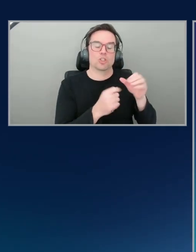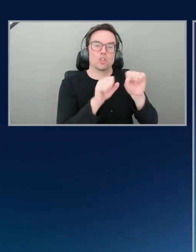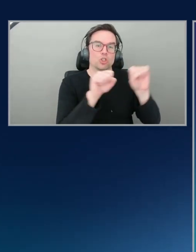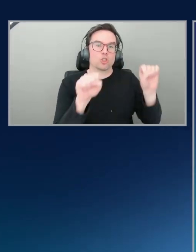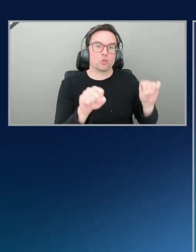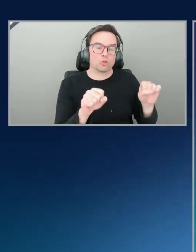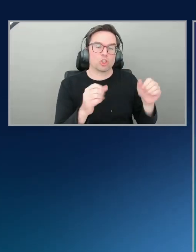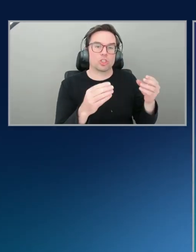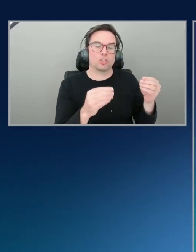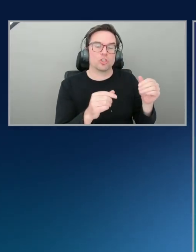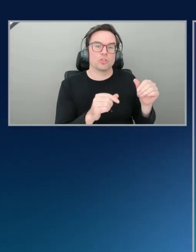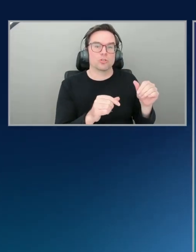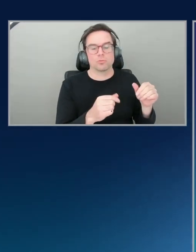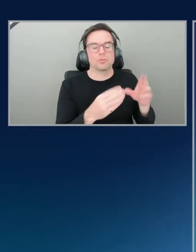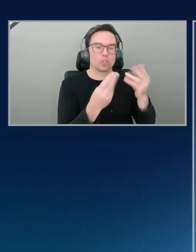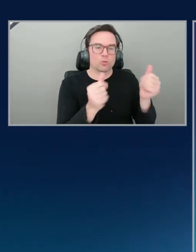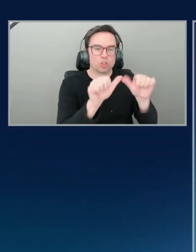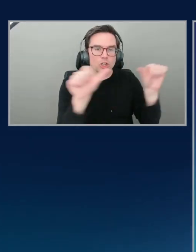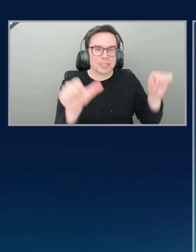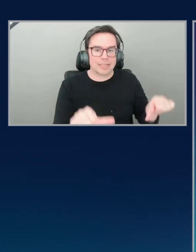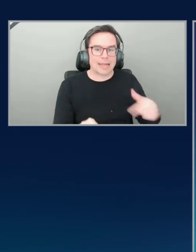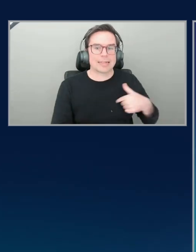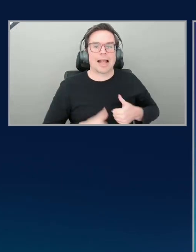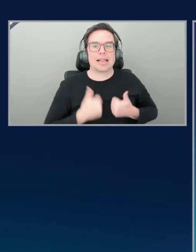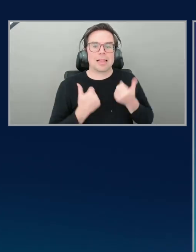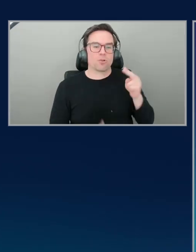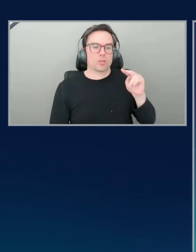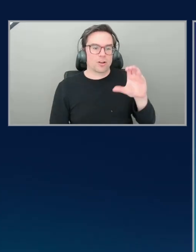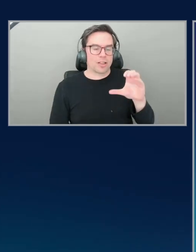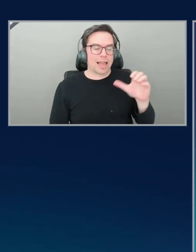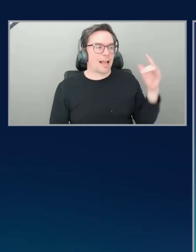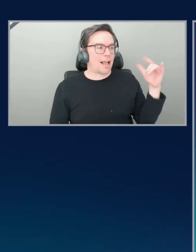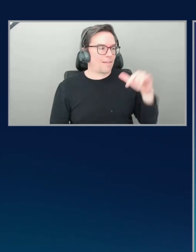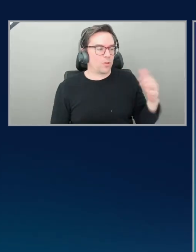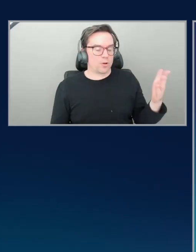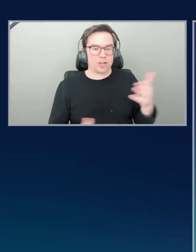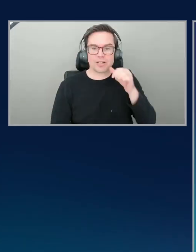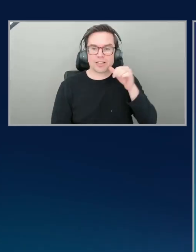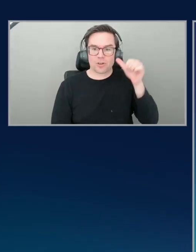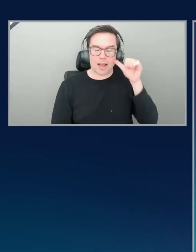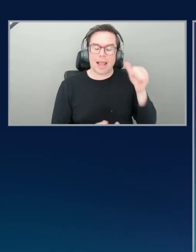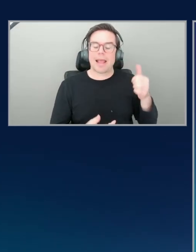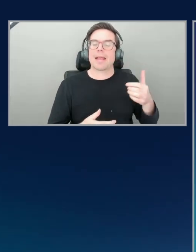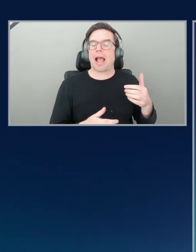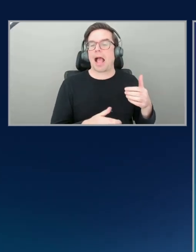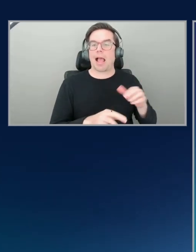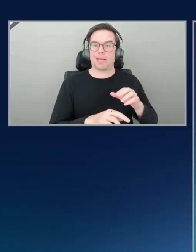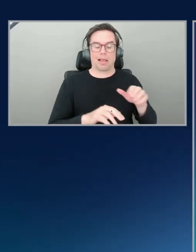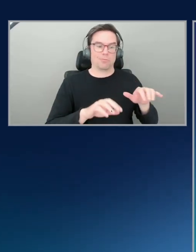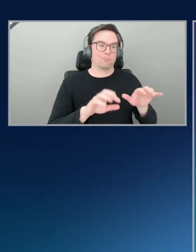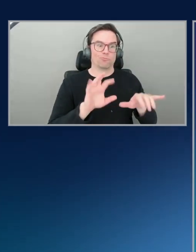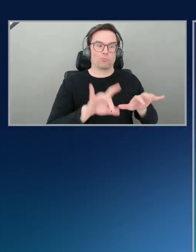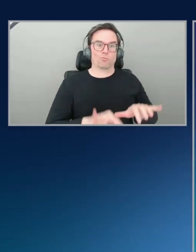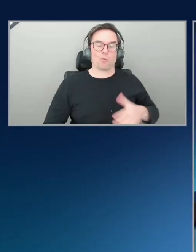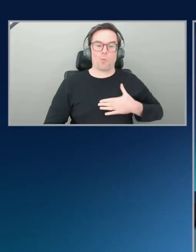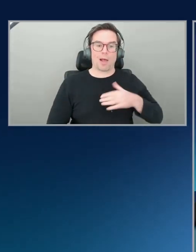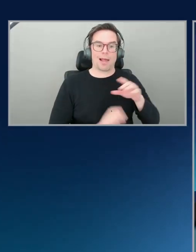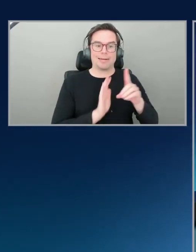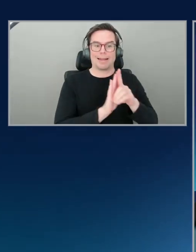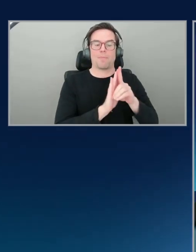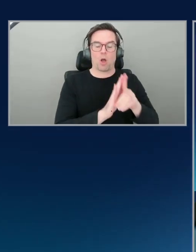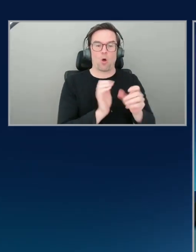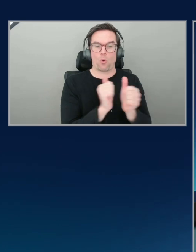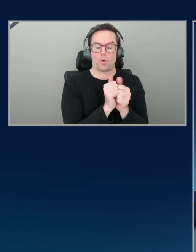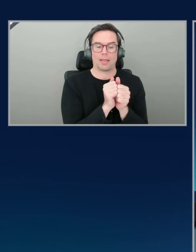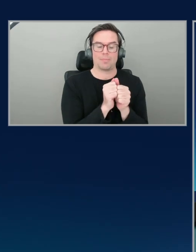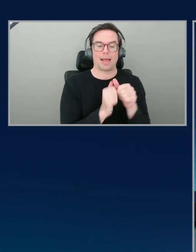Carolina. Came out here yesterday. Prepared my demo on the airplane with my T-Rex arms on the row 33. Yeah,